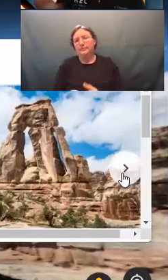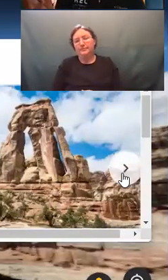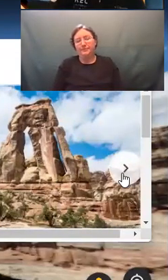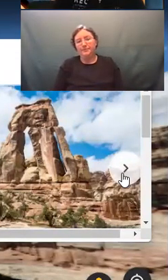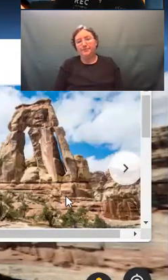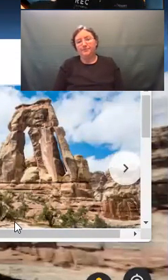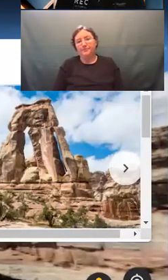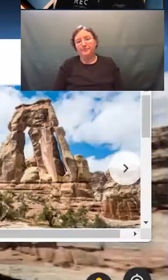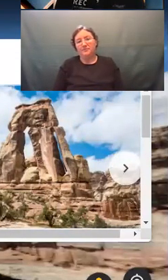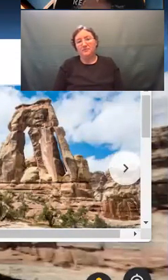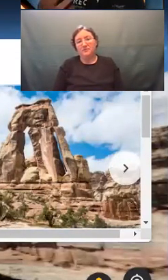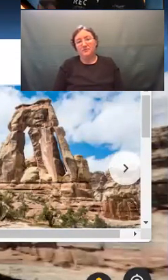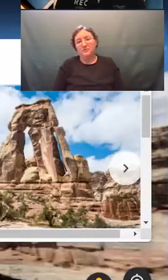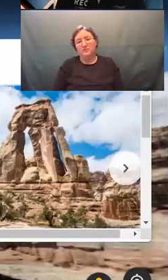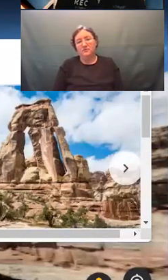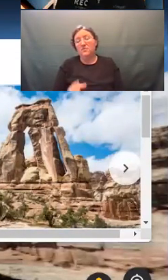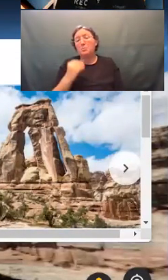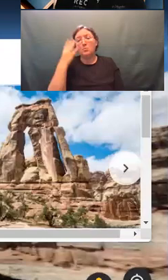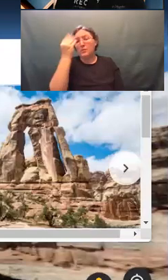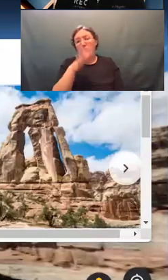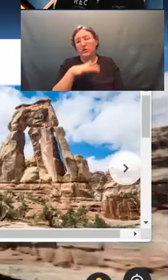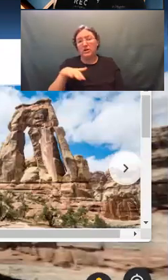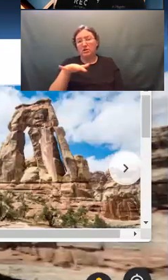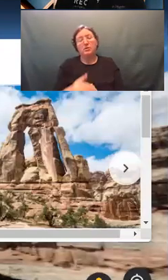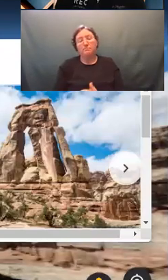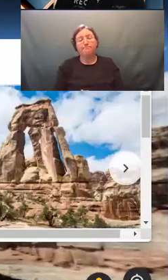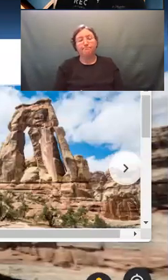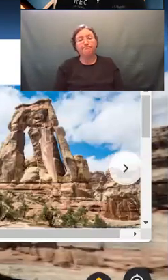is a stunning landscape to kind of hike through.